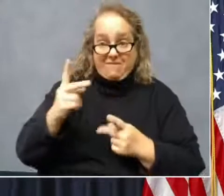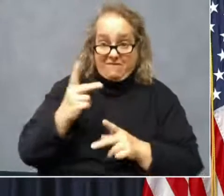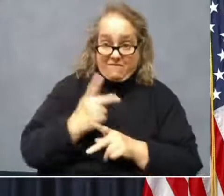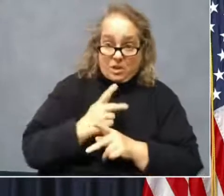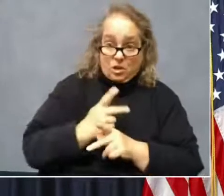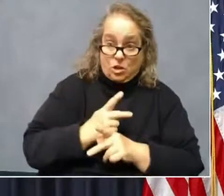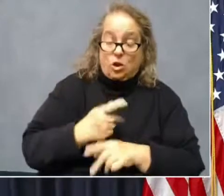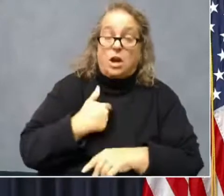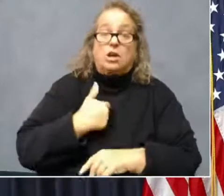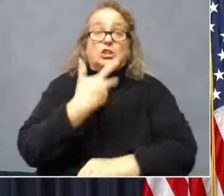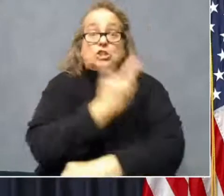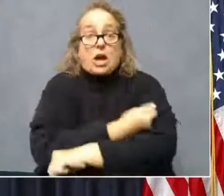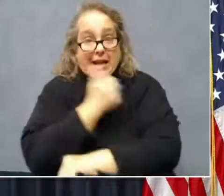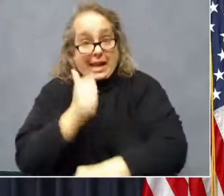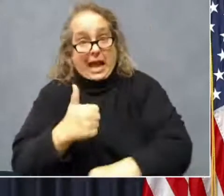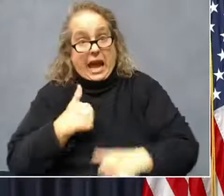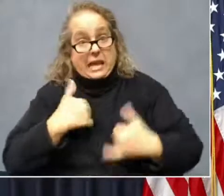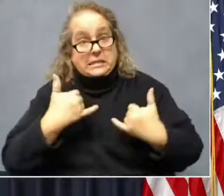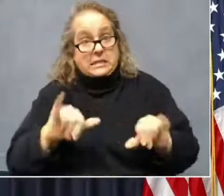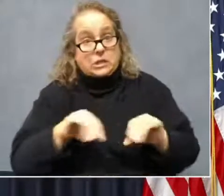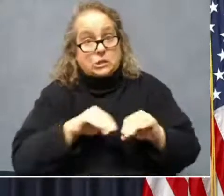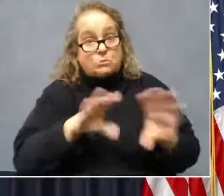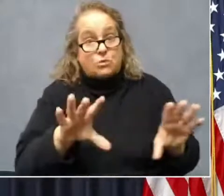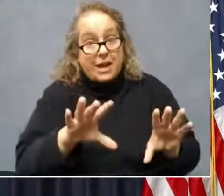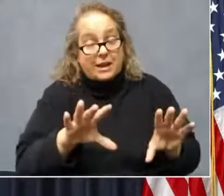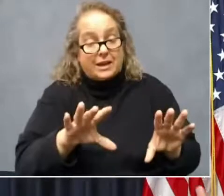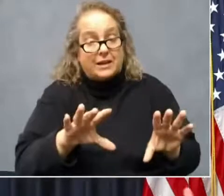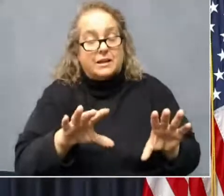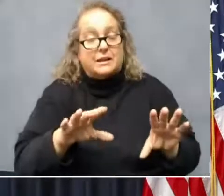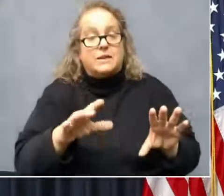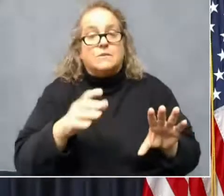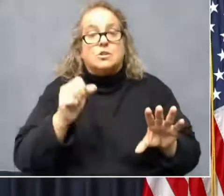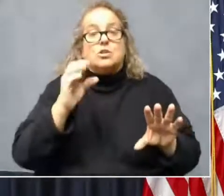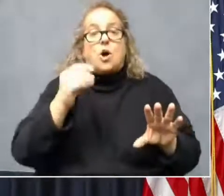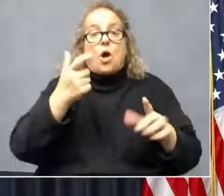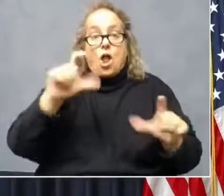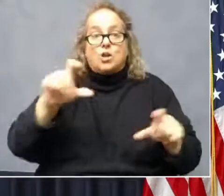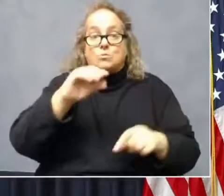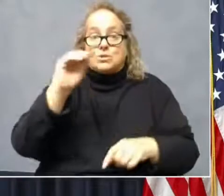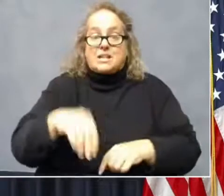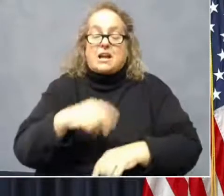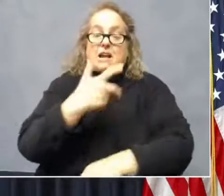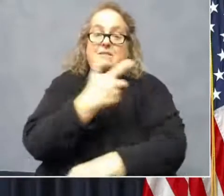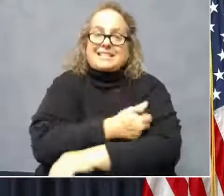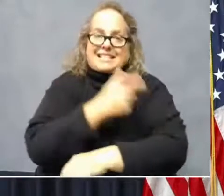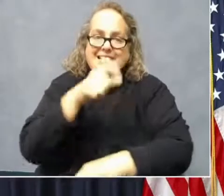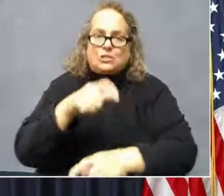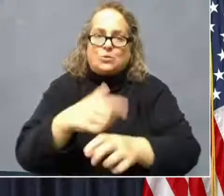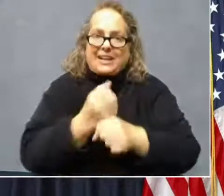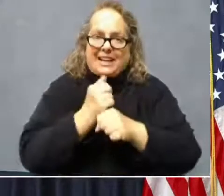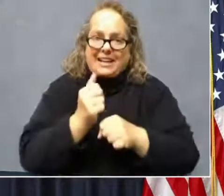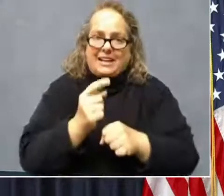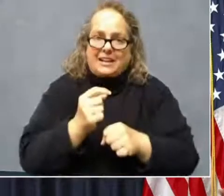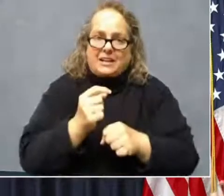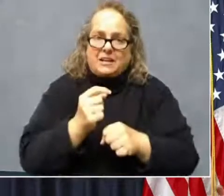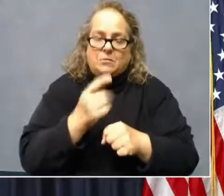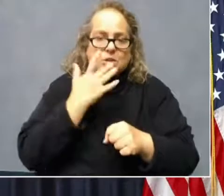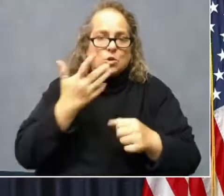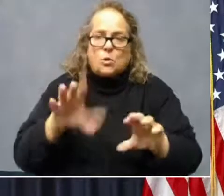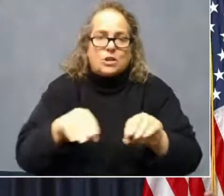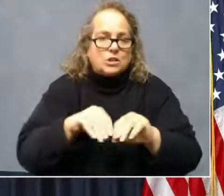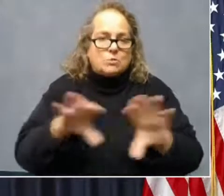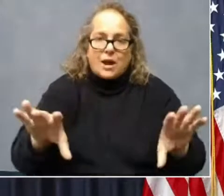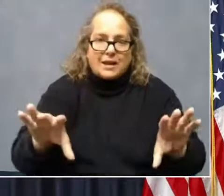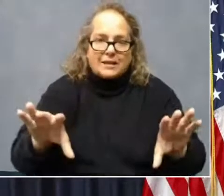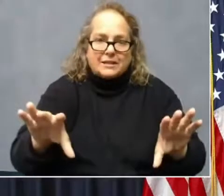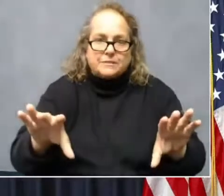percentage has to get it. Because if a large percentage gets it, if it spreads, it's not going to make that next person sick. But if a large percentage of the population does